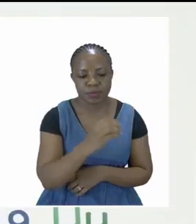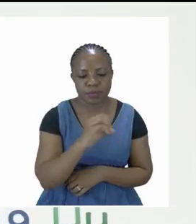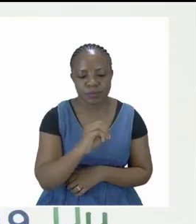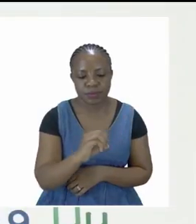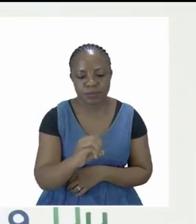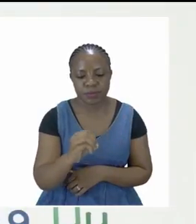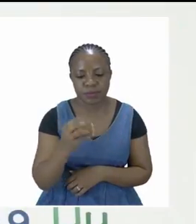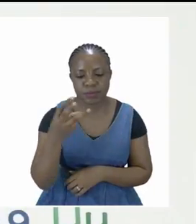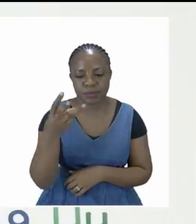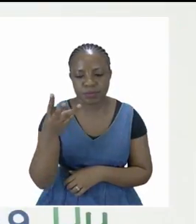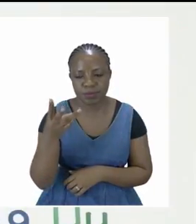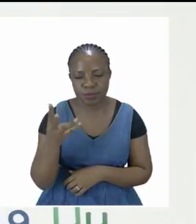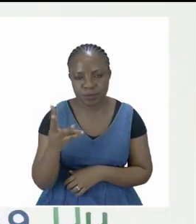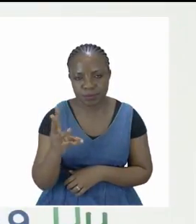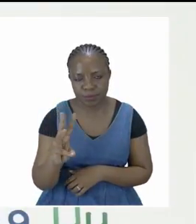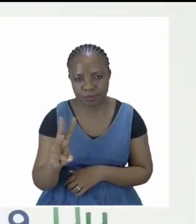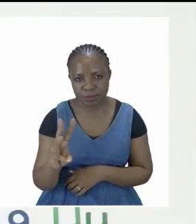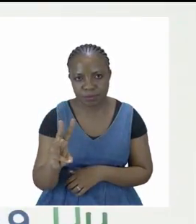306,